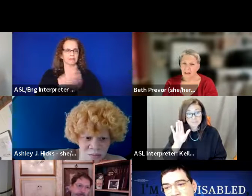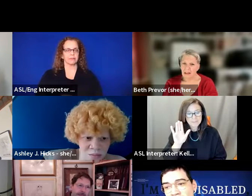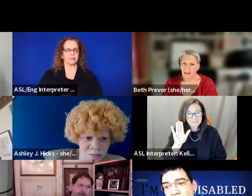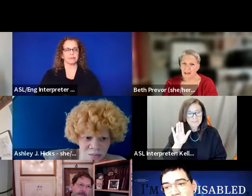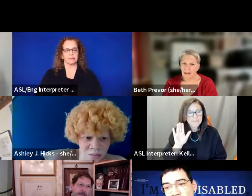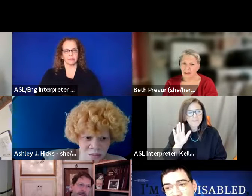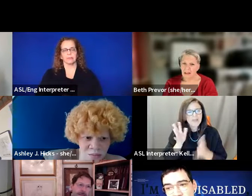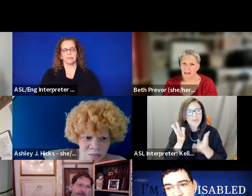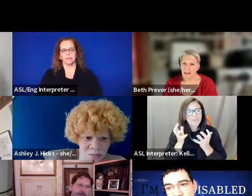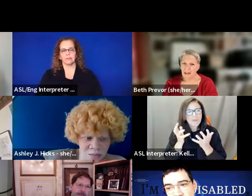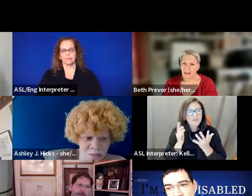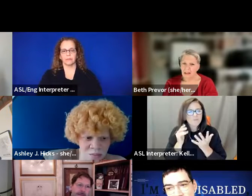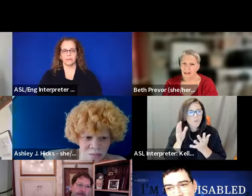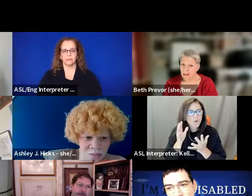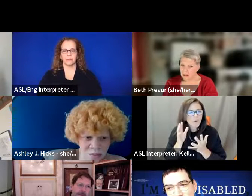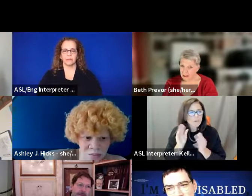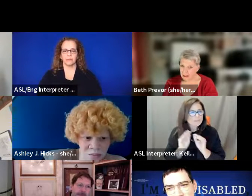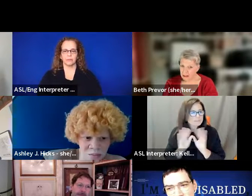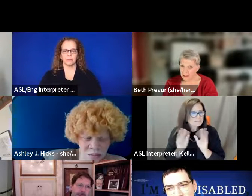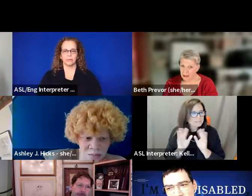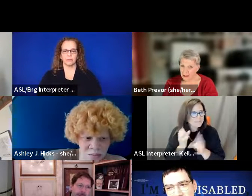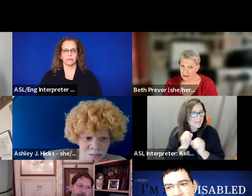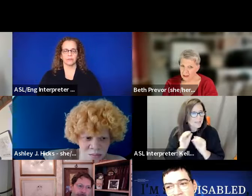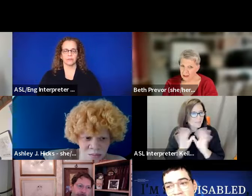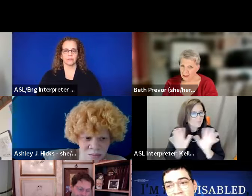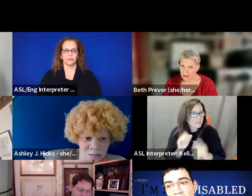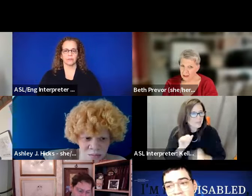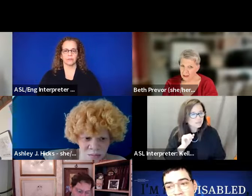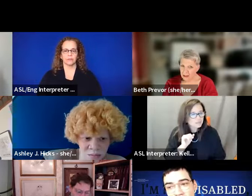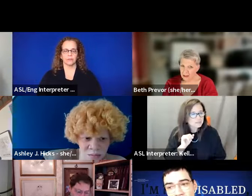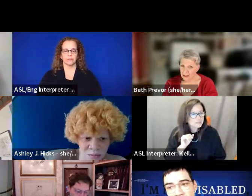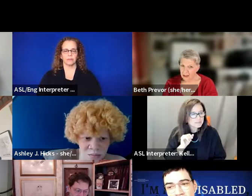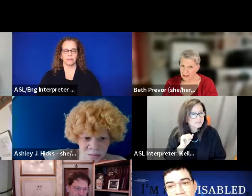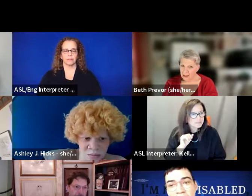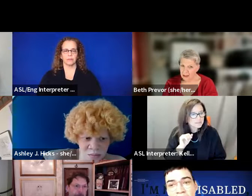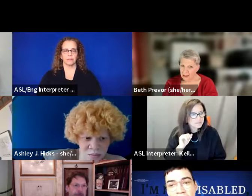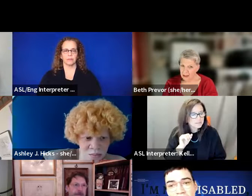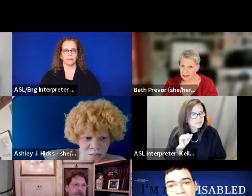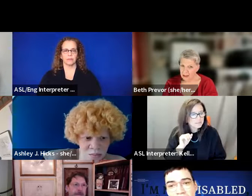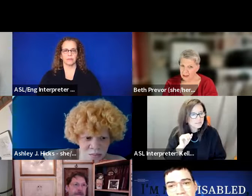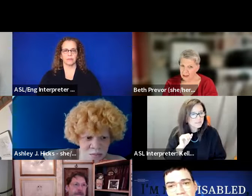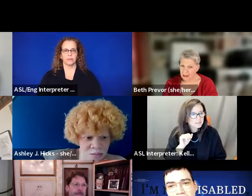approach the topic with